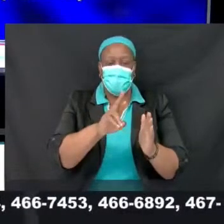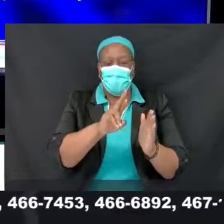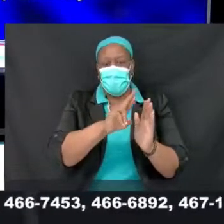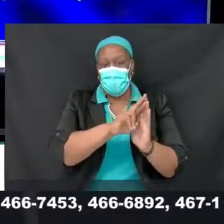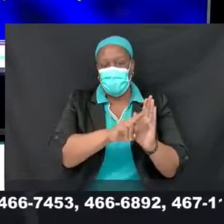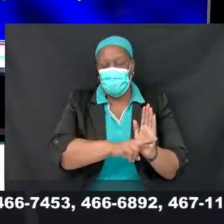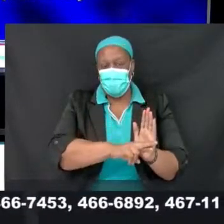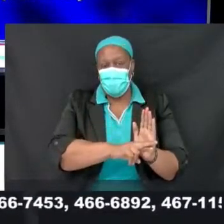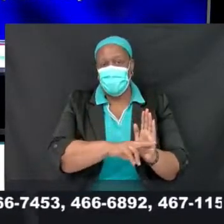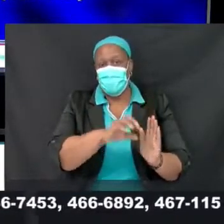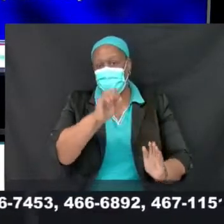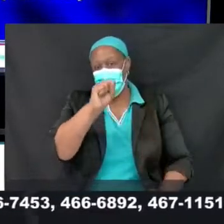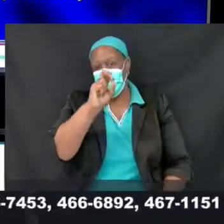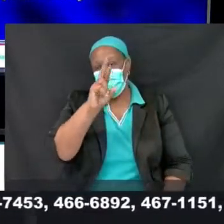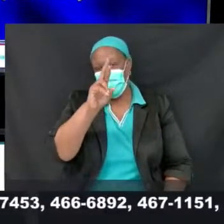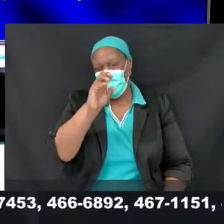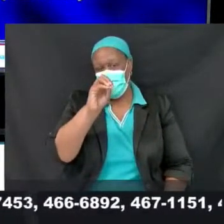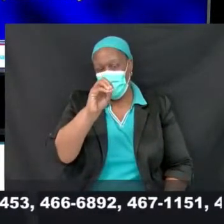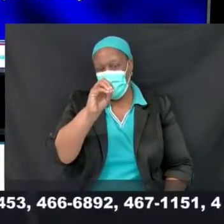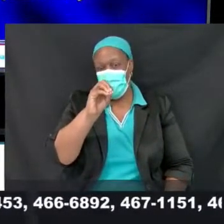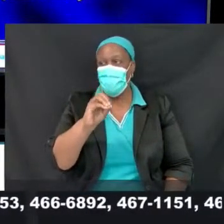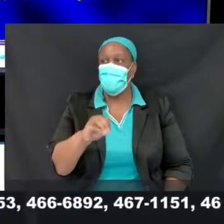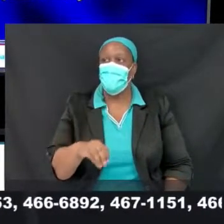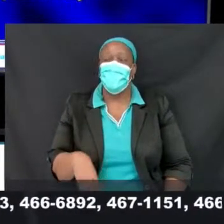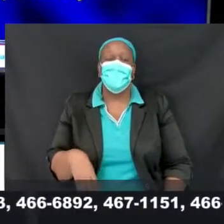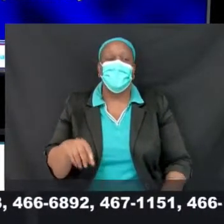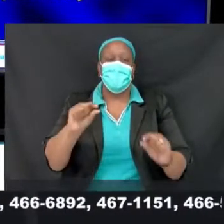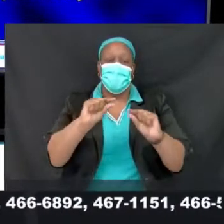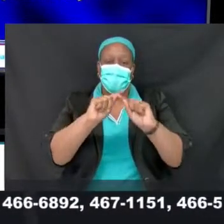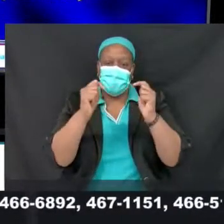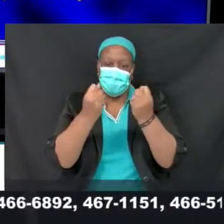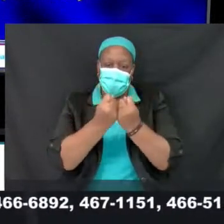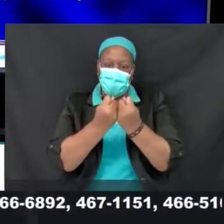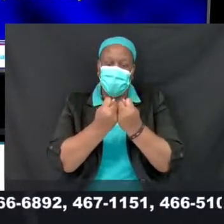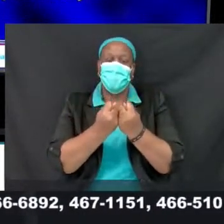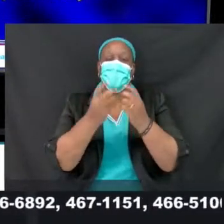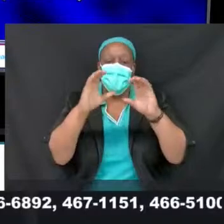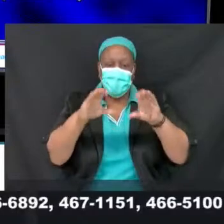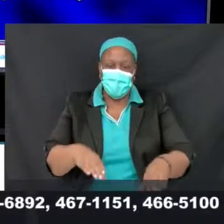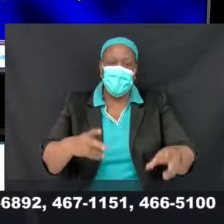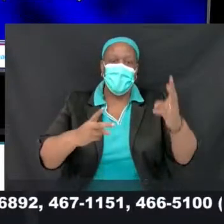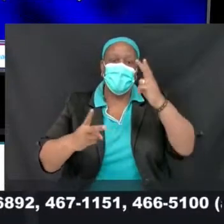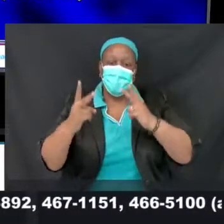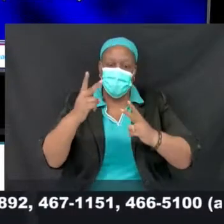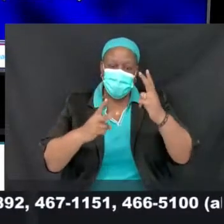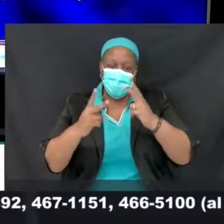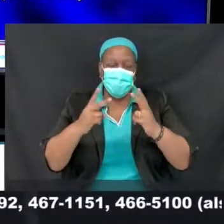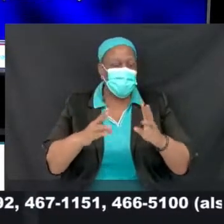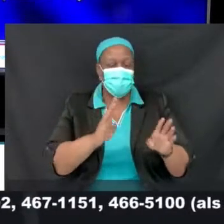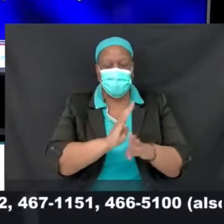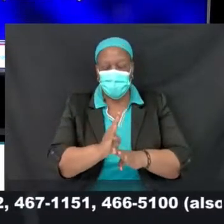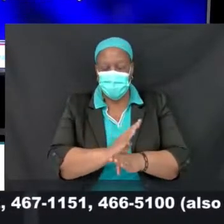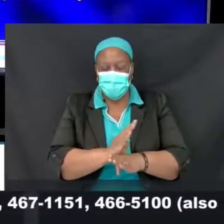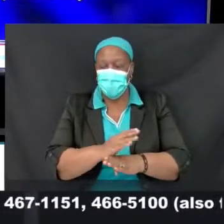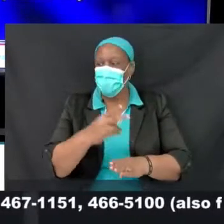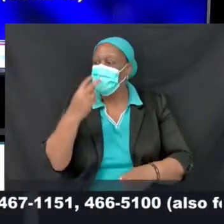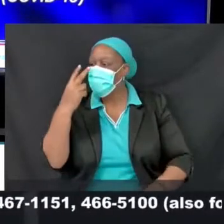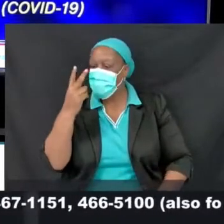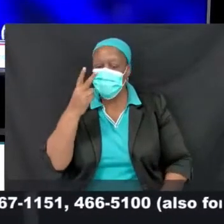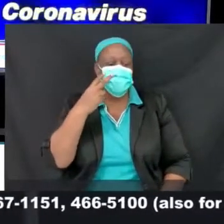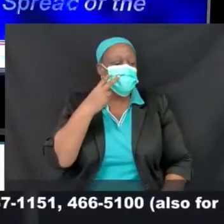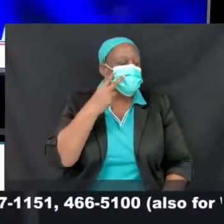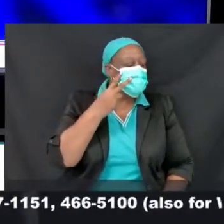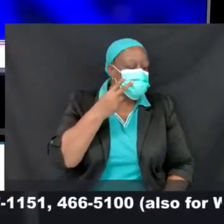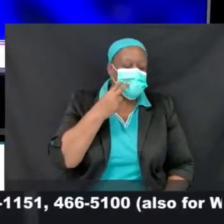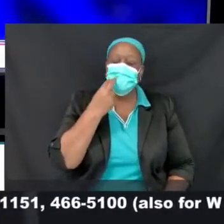4.5 it states, a compliance team may visit or inspect any business, enterprise,